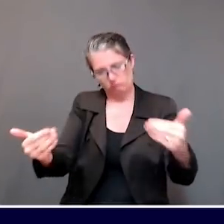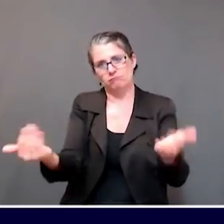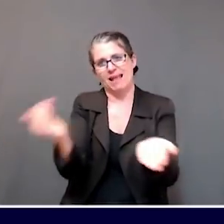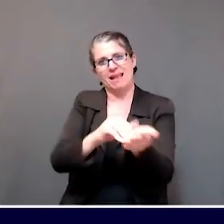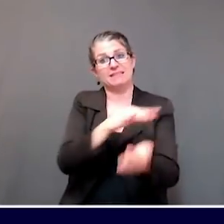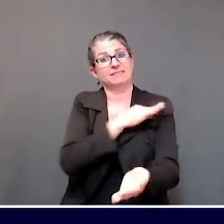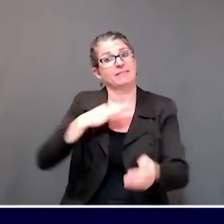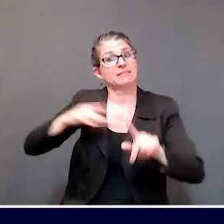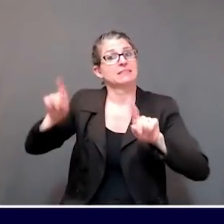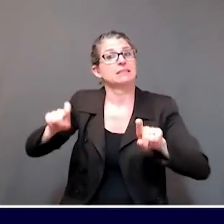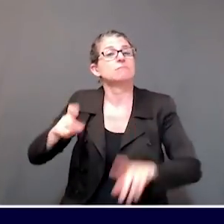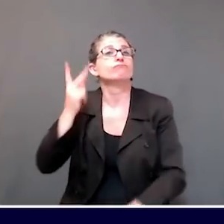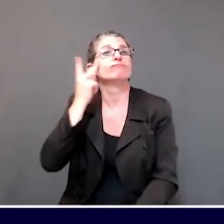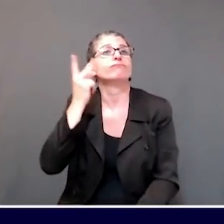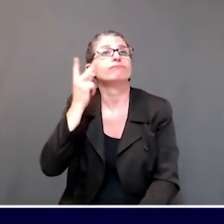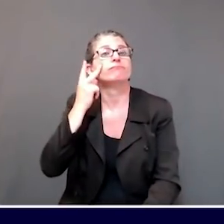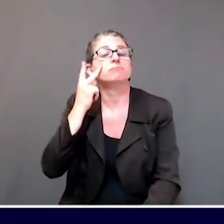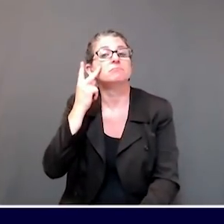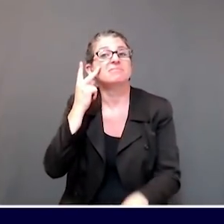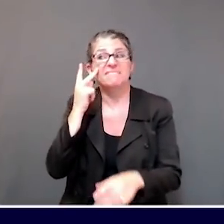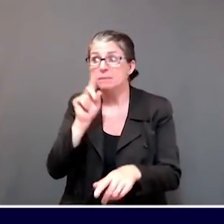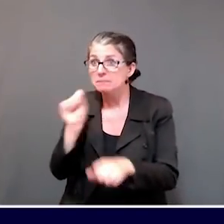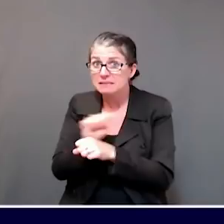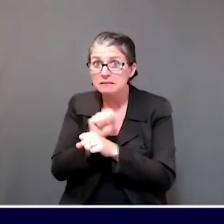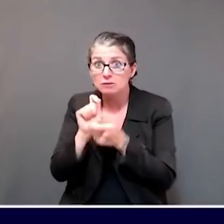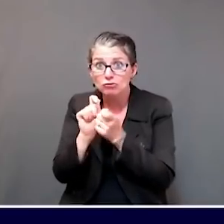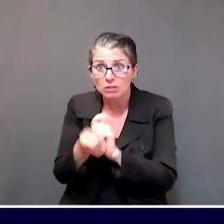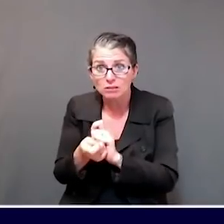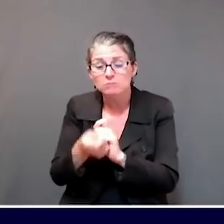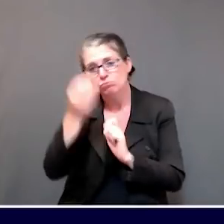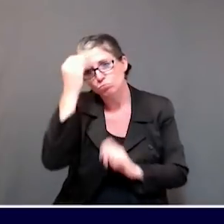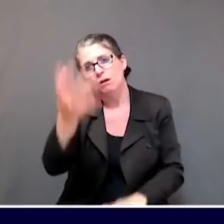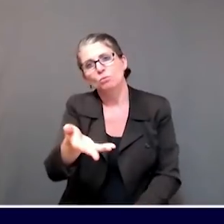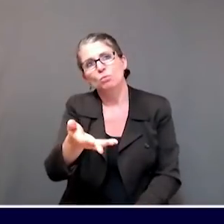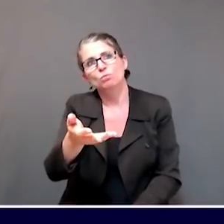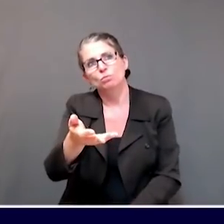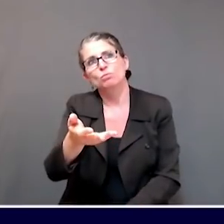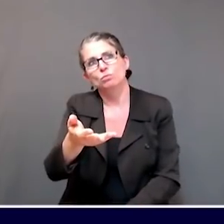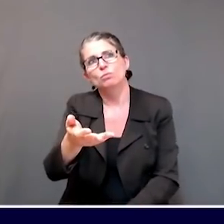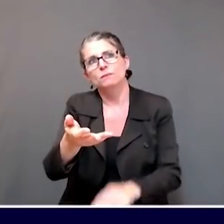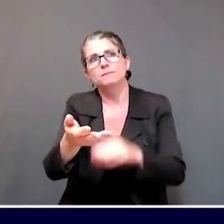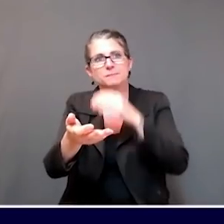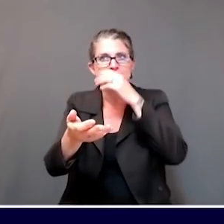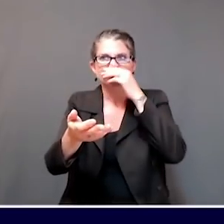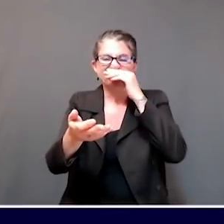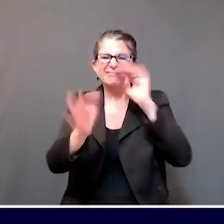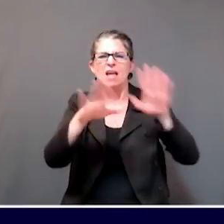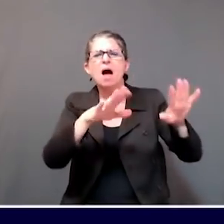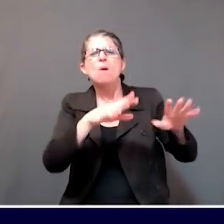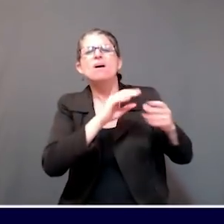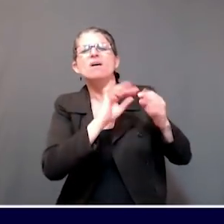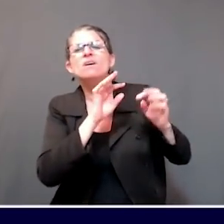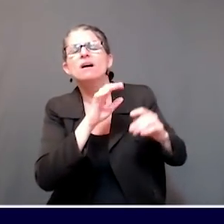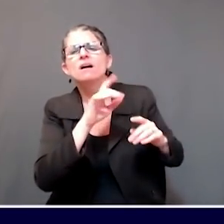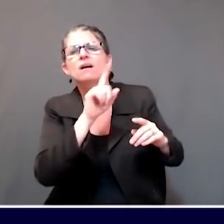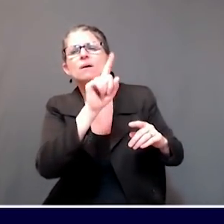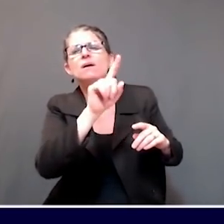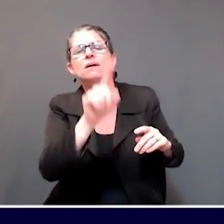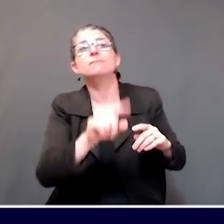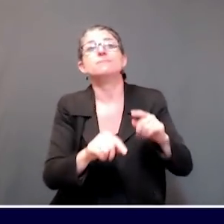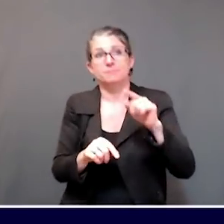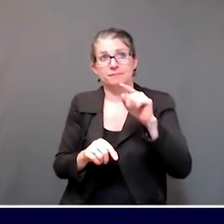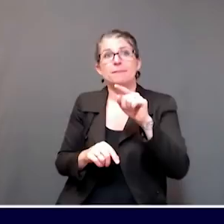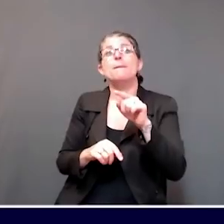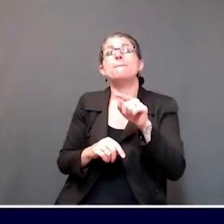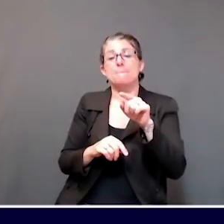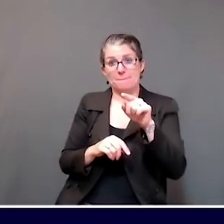Okay. And then, in terms of the potential avenues from which it came in, that is, of course, that's the focus